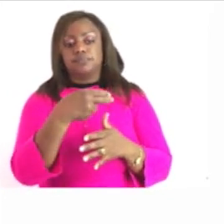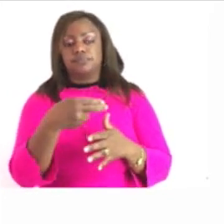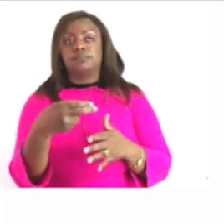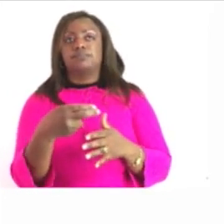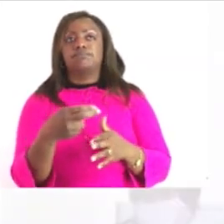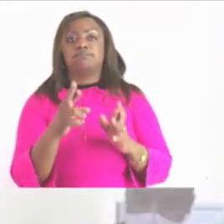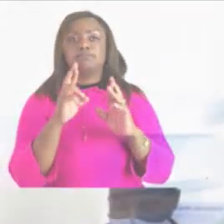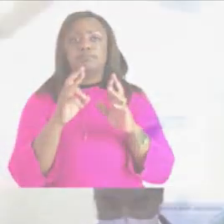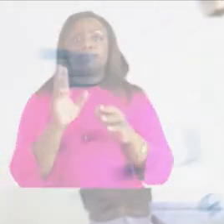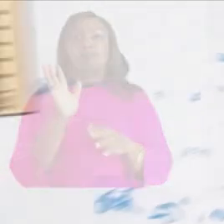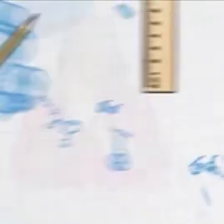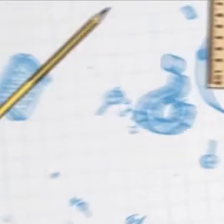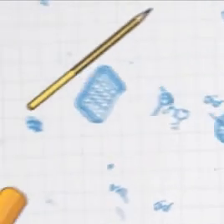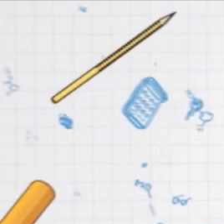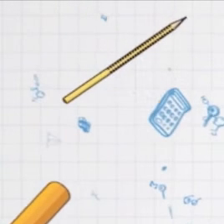again next time.